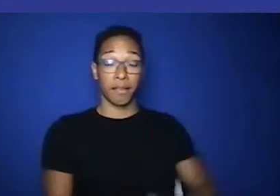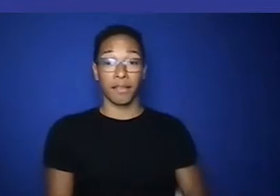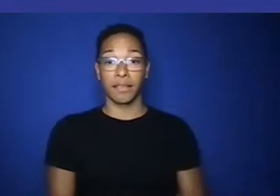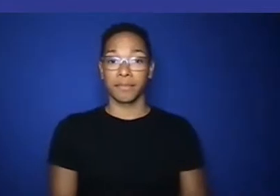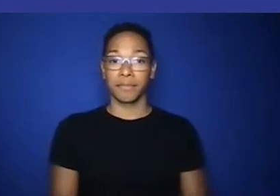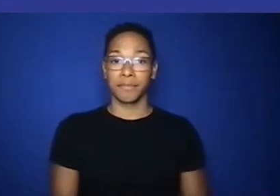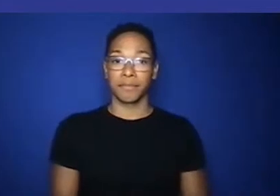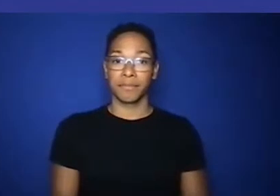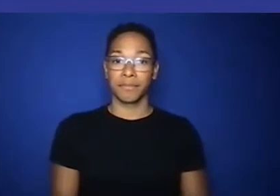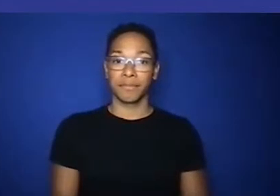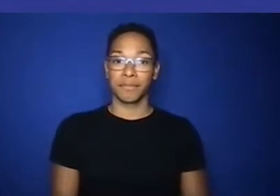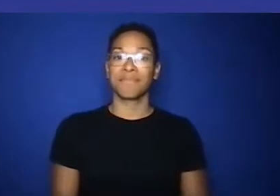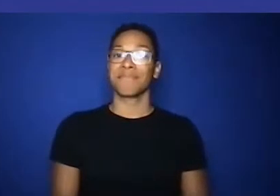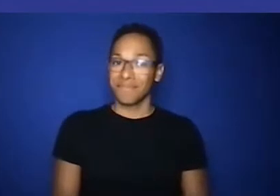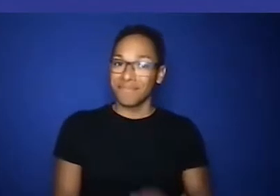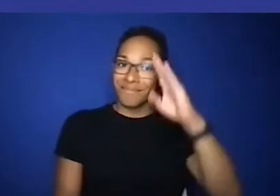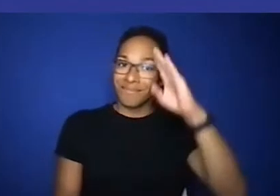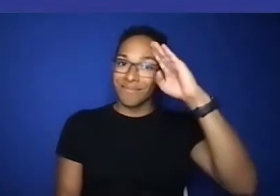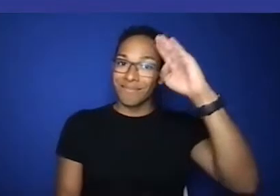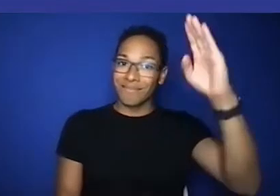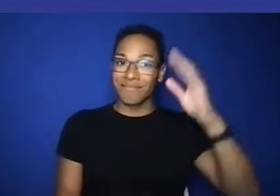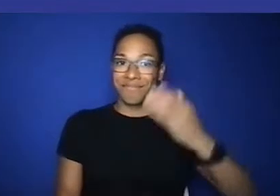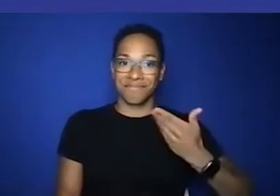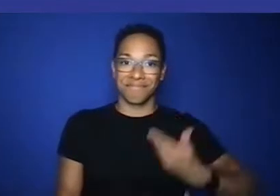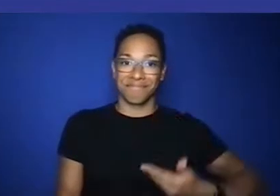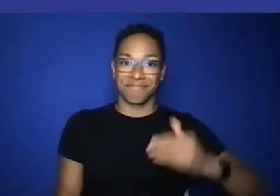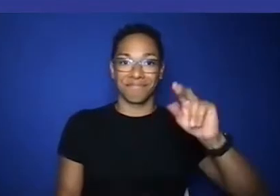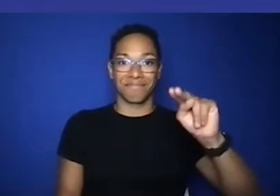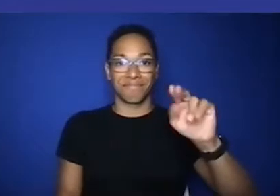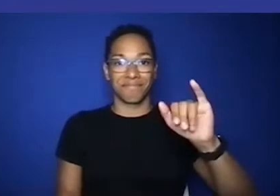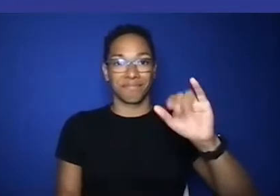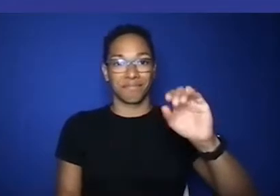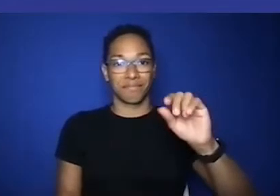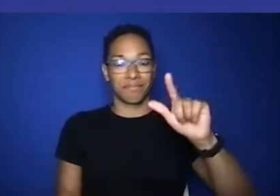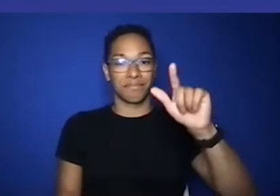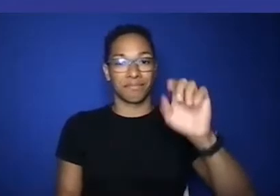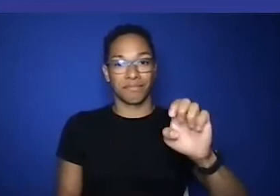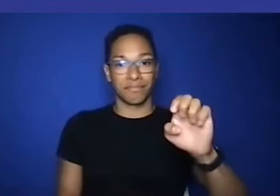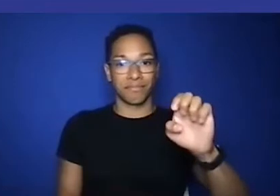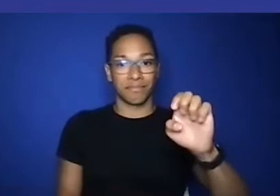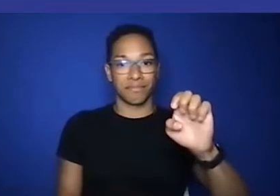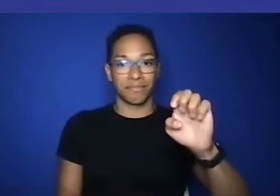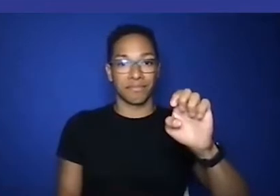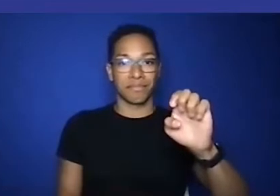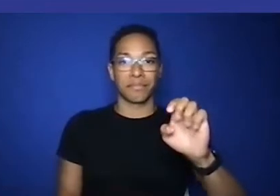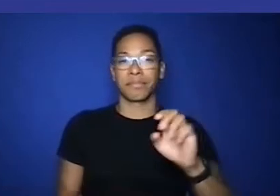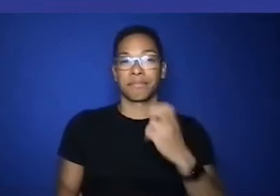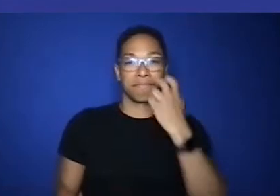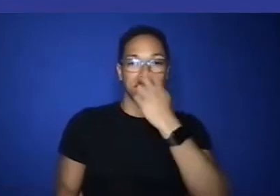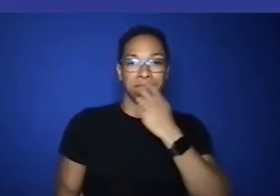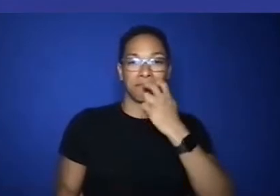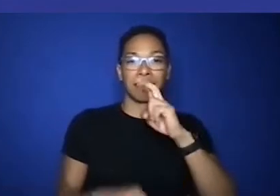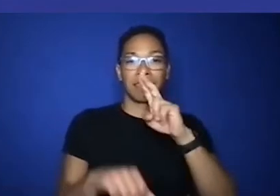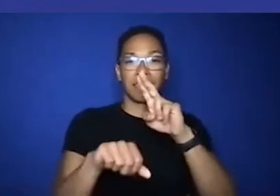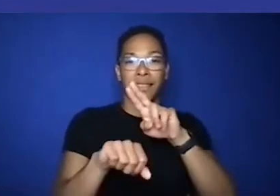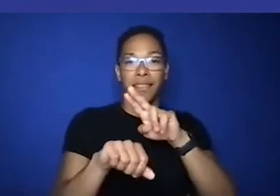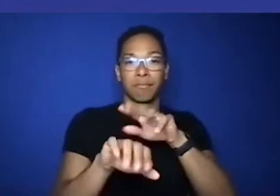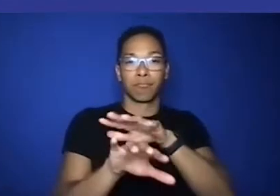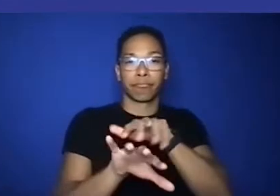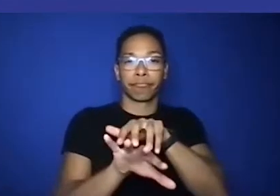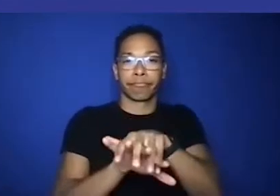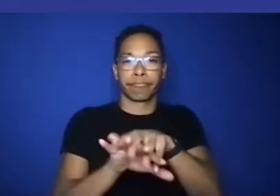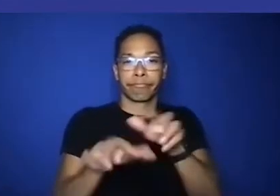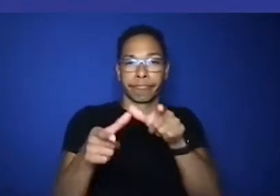Aning bonjour, Nicole indigenized, Makonin Dodem, Kakavakong in Donjaba, Canarsi